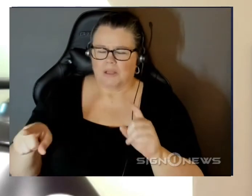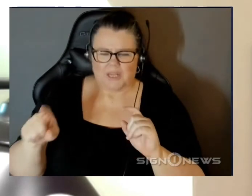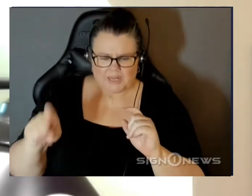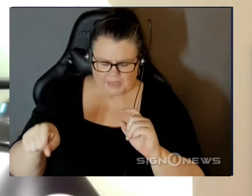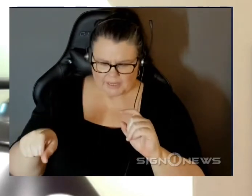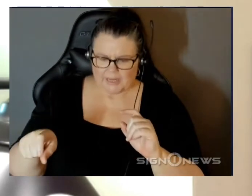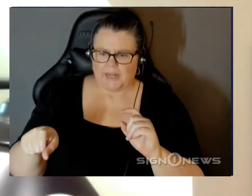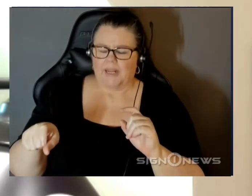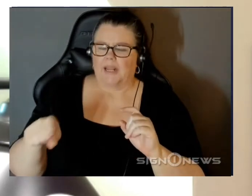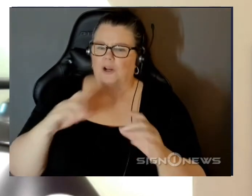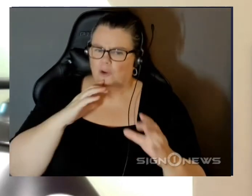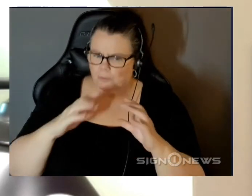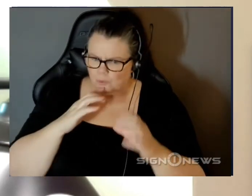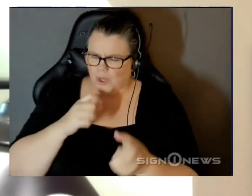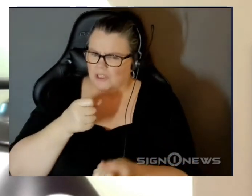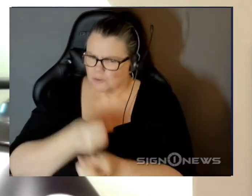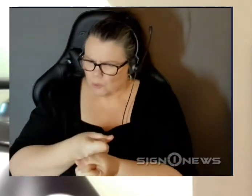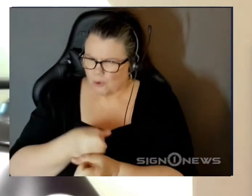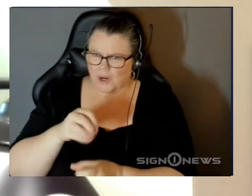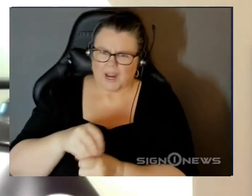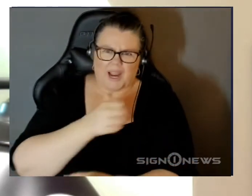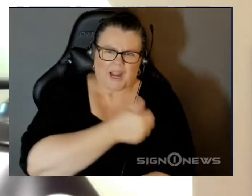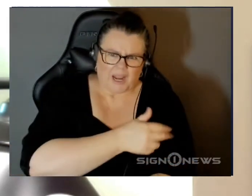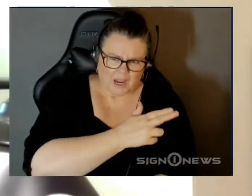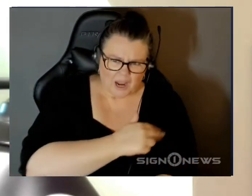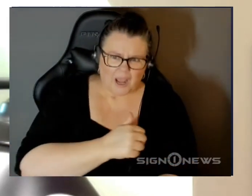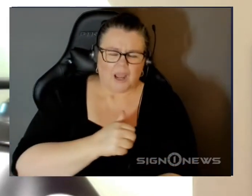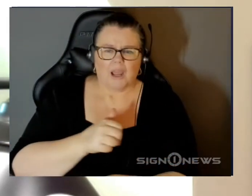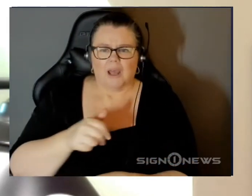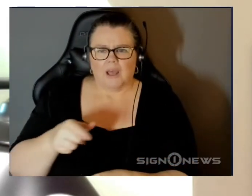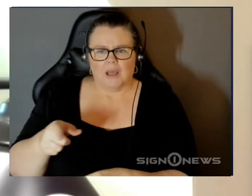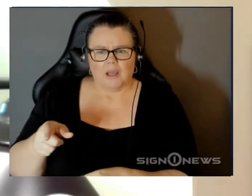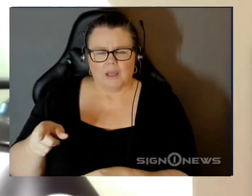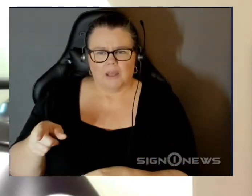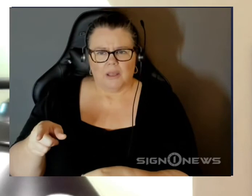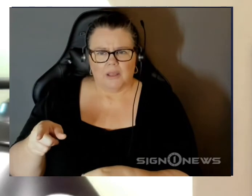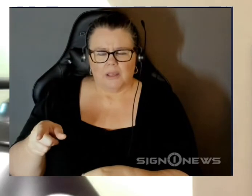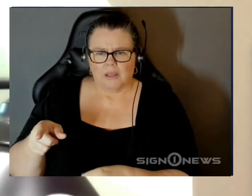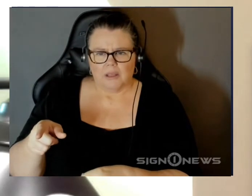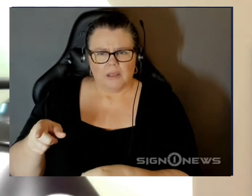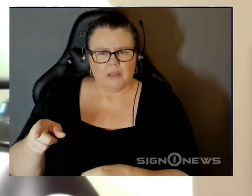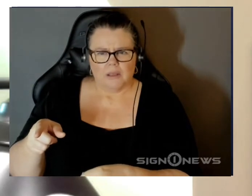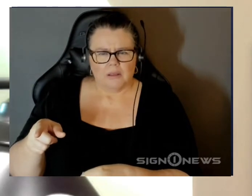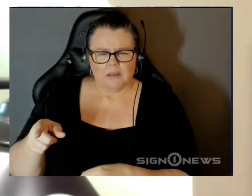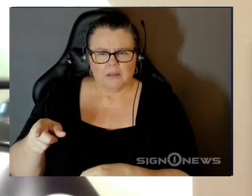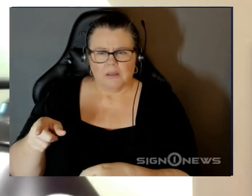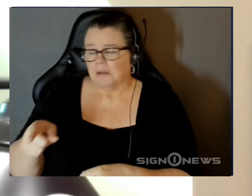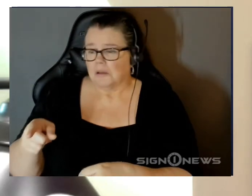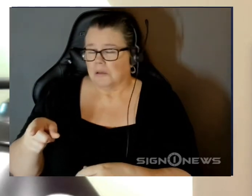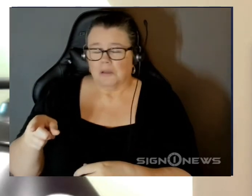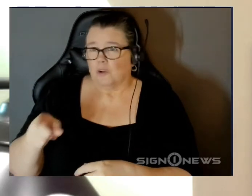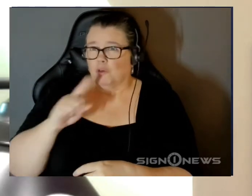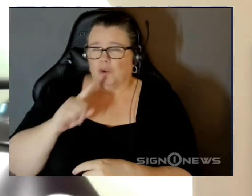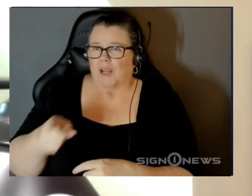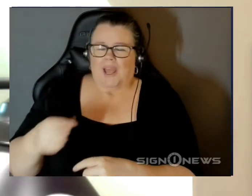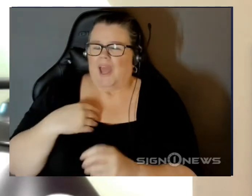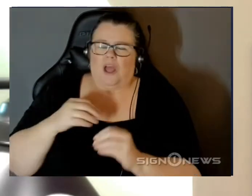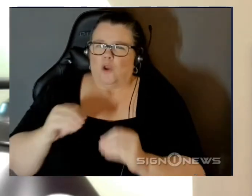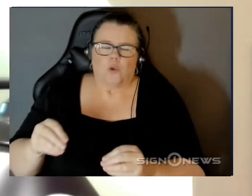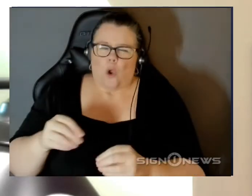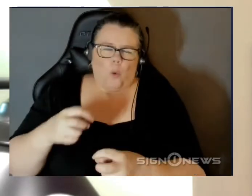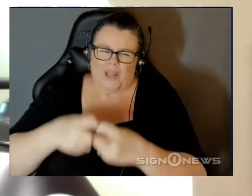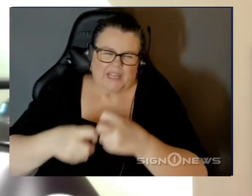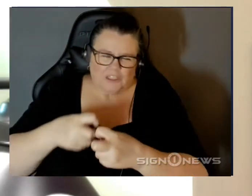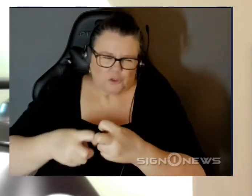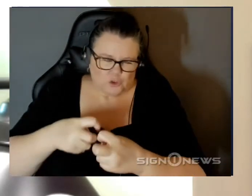federal complaint with the Office for Civil Rights, never mediating it. I mean, it was never an issue. So I just wanted to throw out that